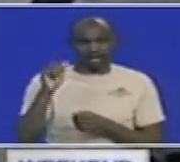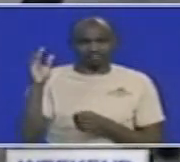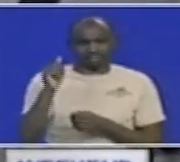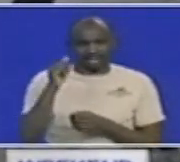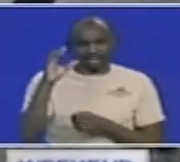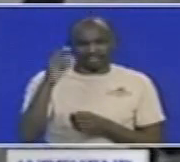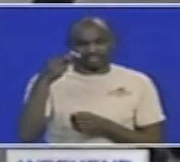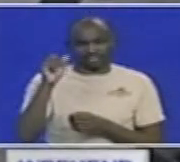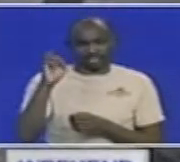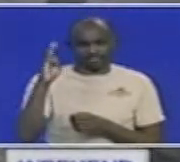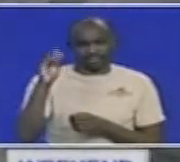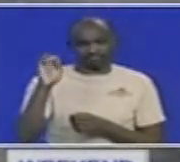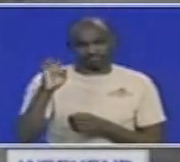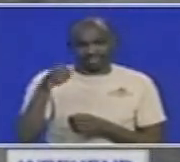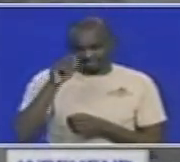My hopes and dreams